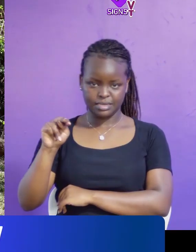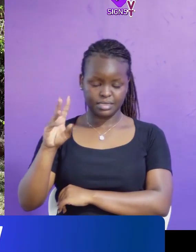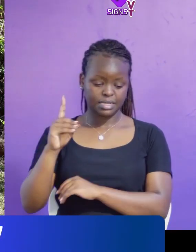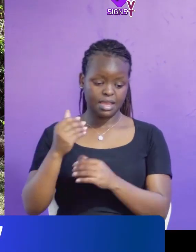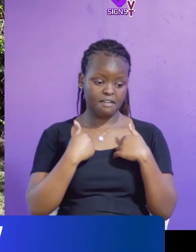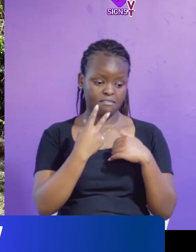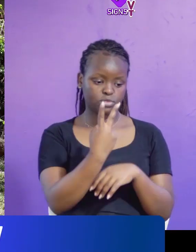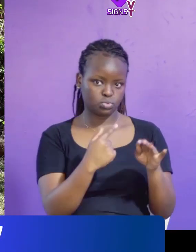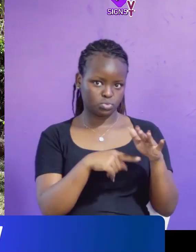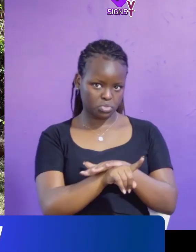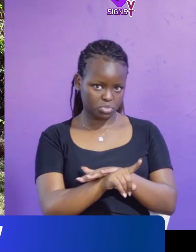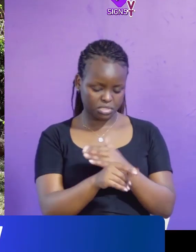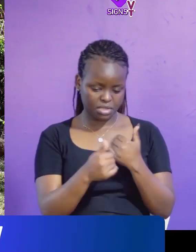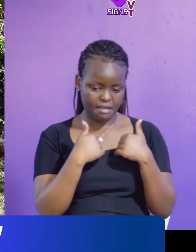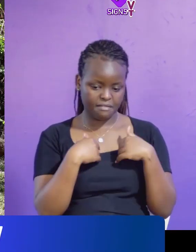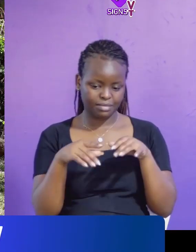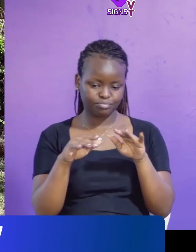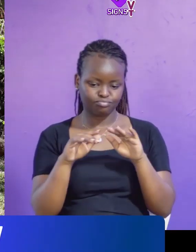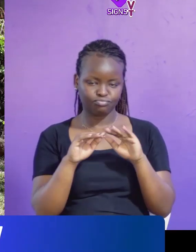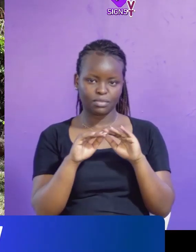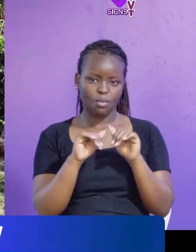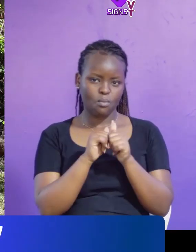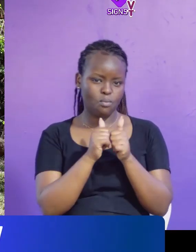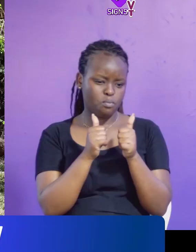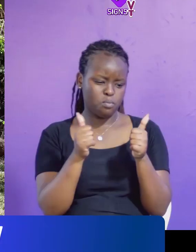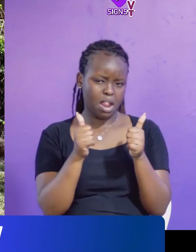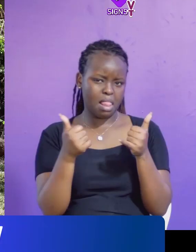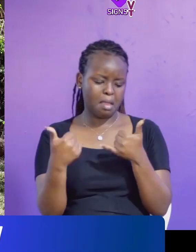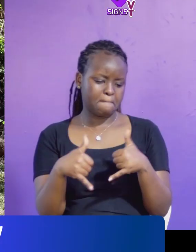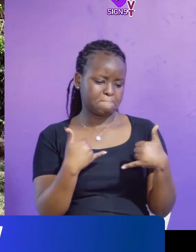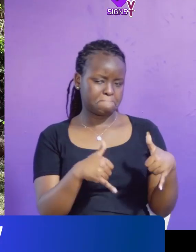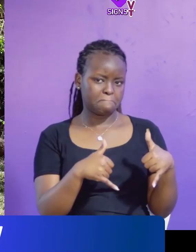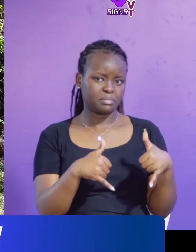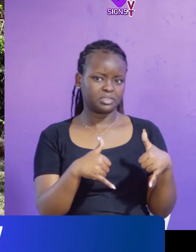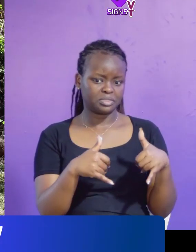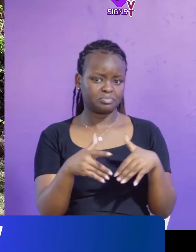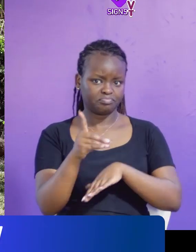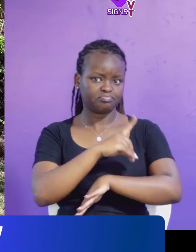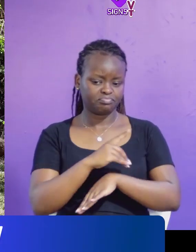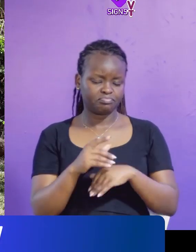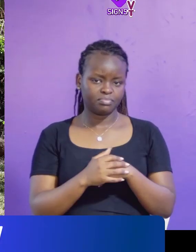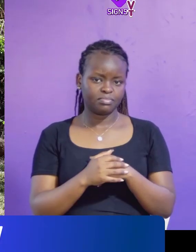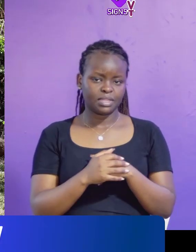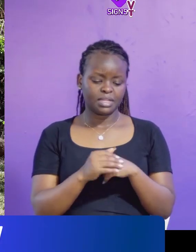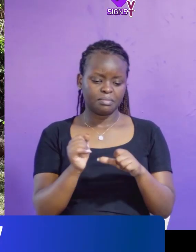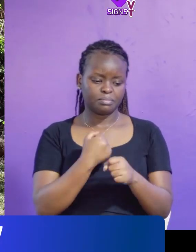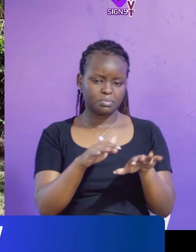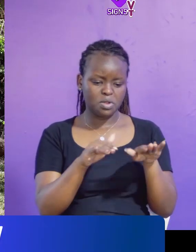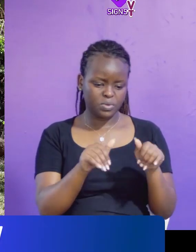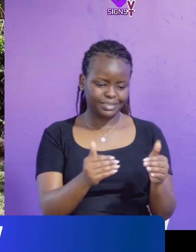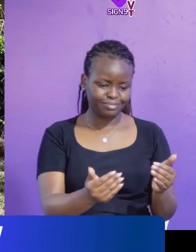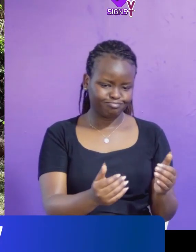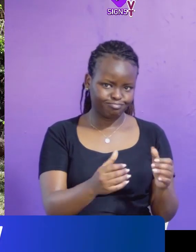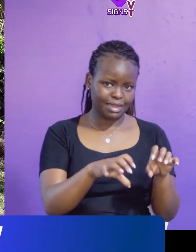and he had a well-rounded match day whereby he could drop deep to hold the ball and he could also drop deep